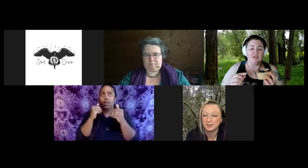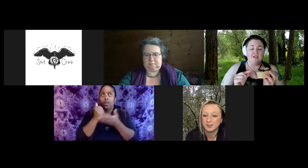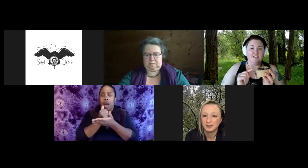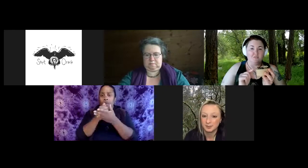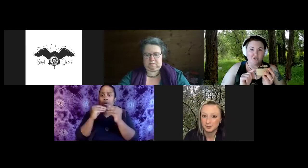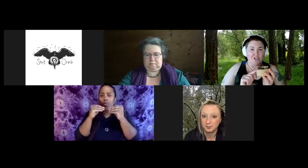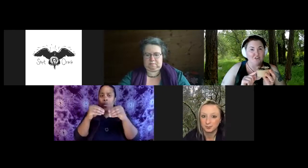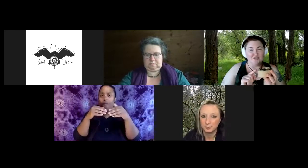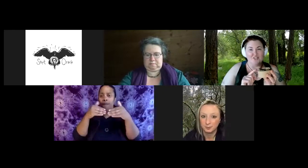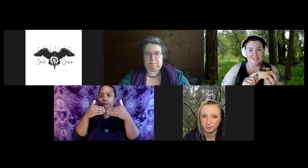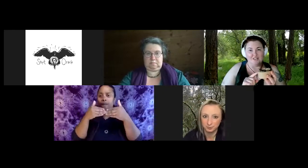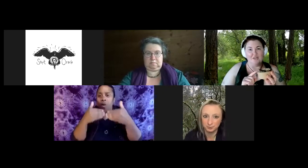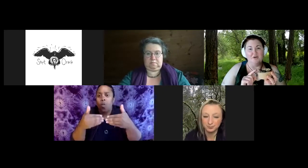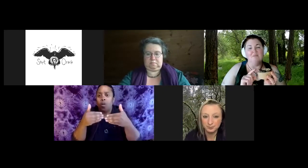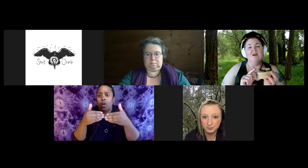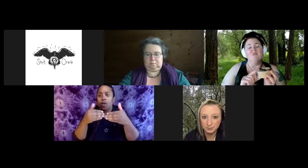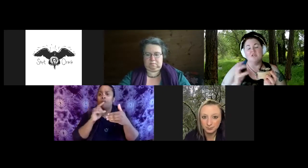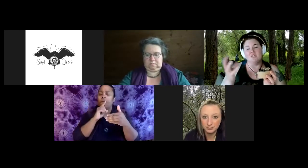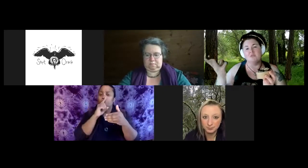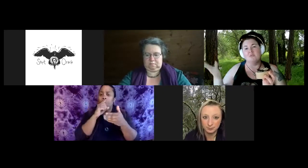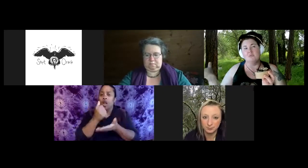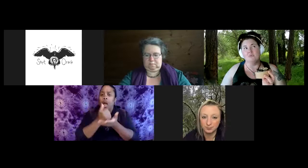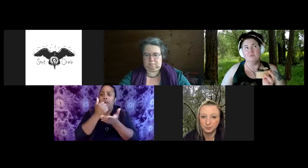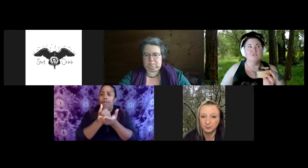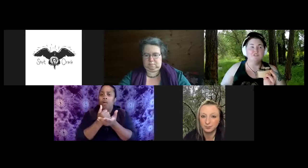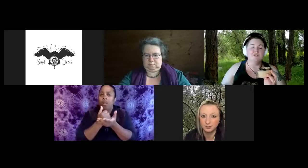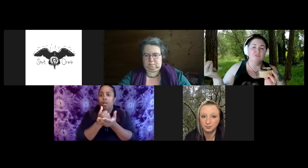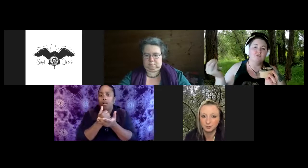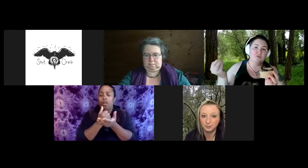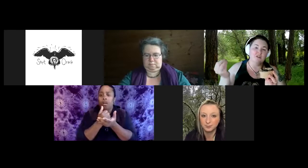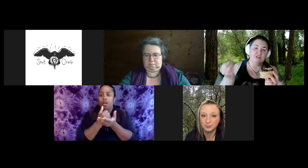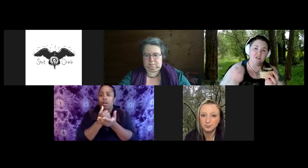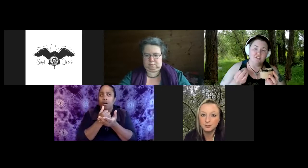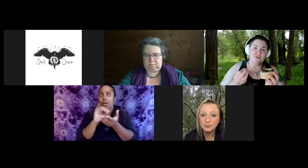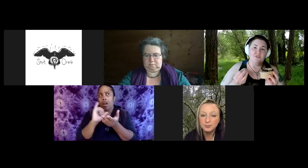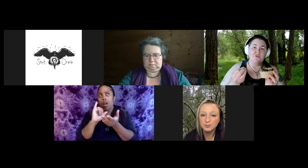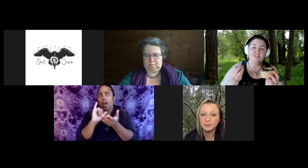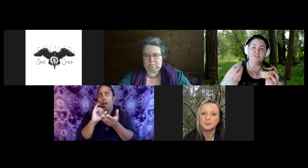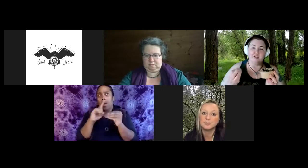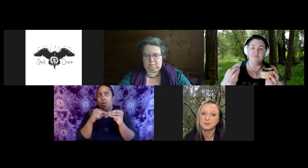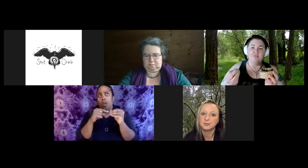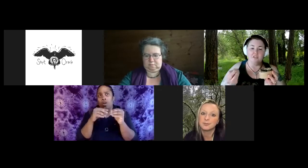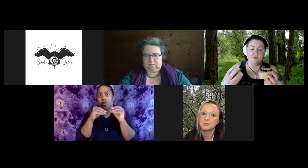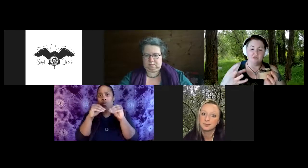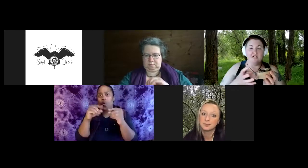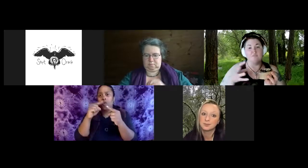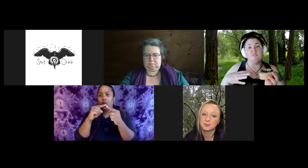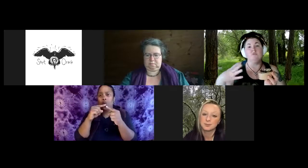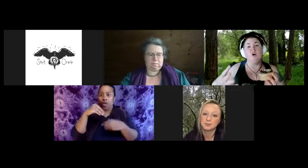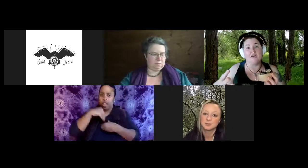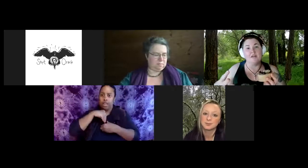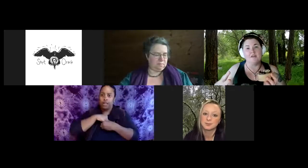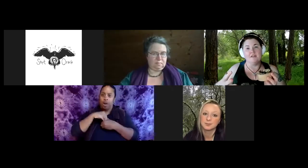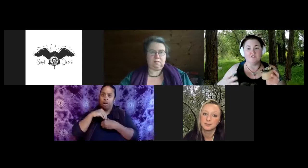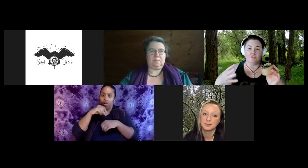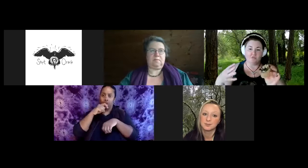of year. Especially helpful to look at them when you move into the more internal time of year to help